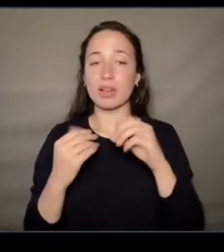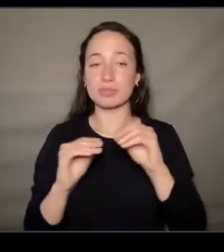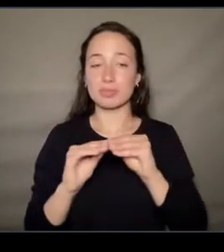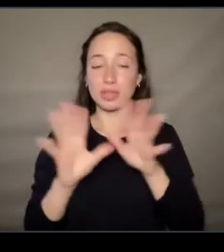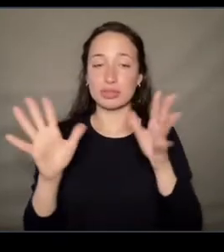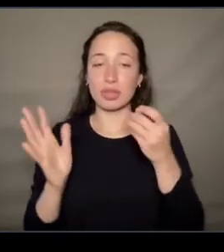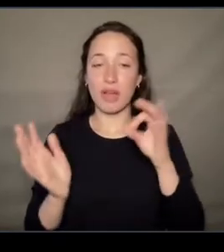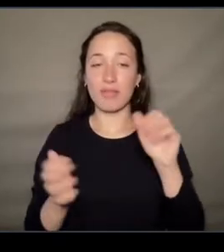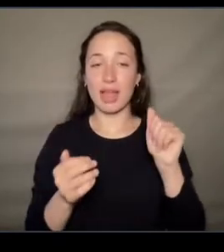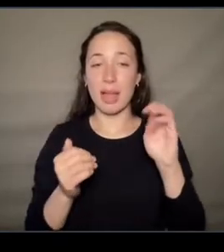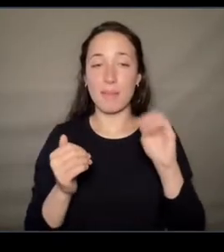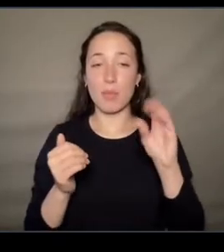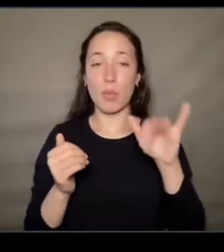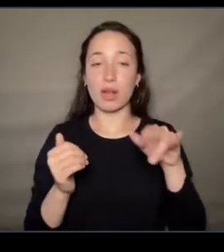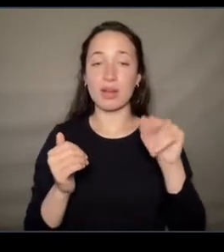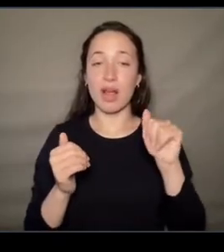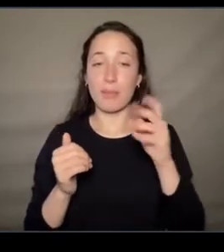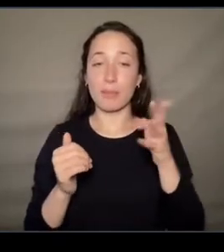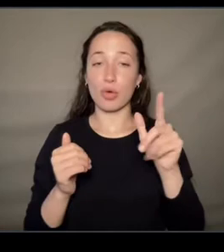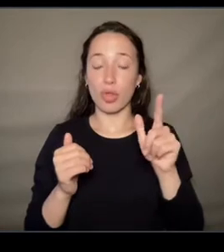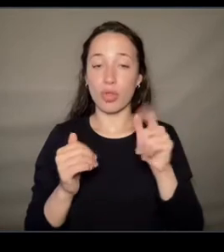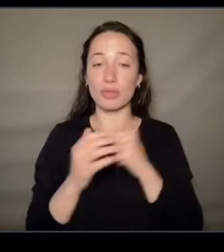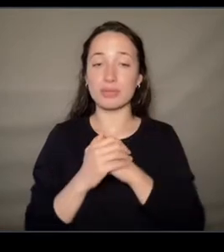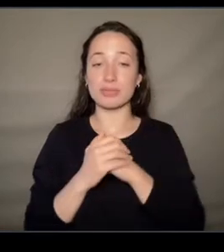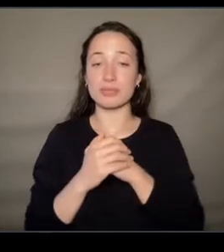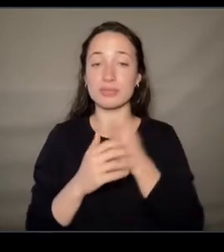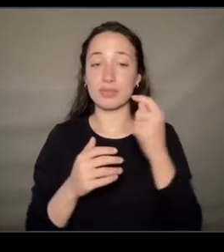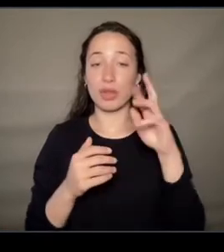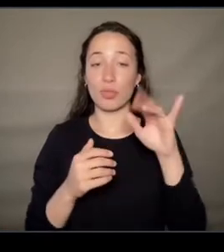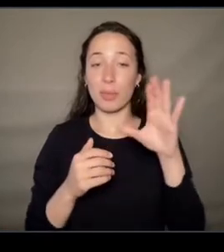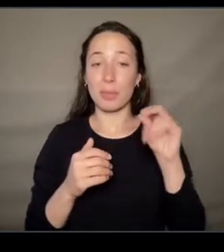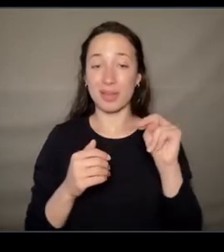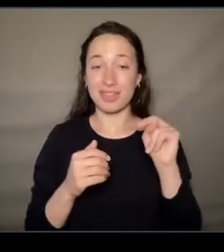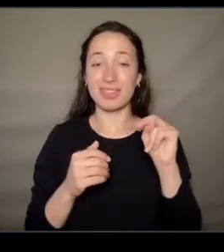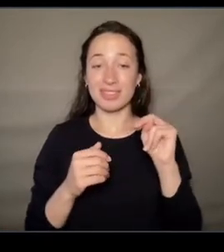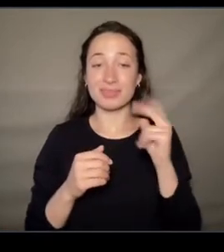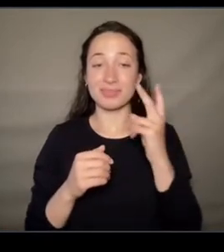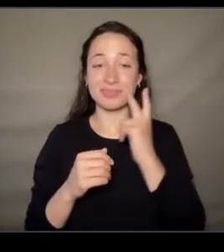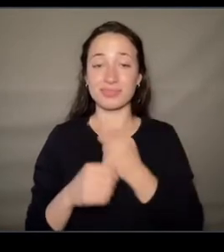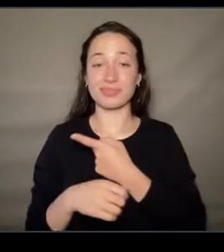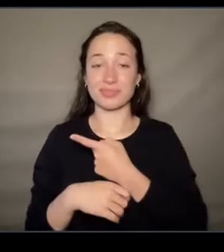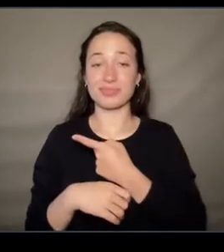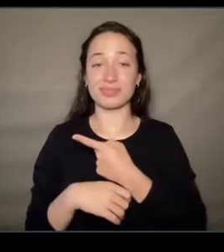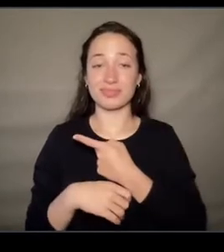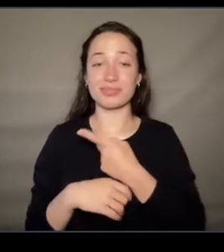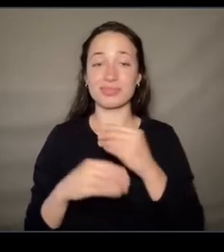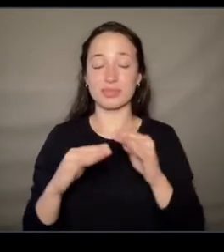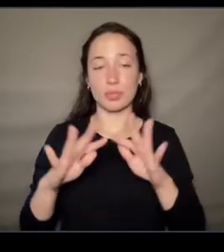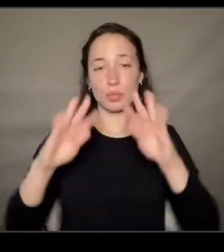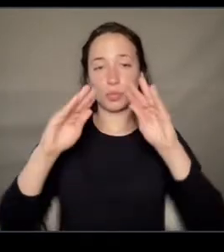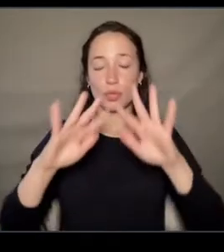back there's this red splash of Ambonia burl and the ribbon figured